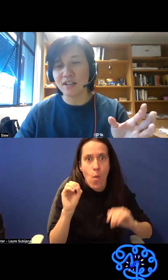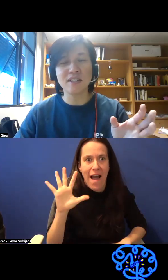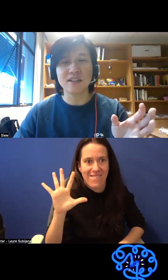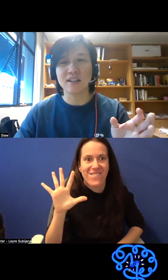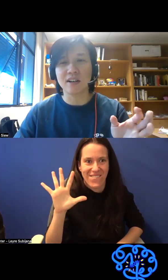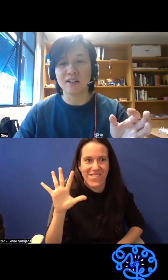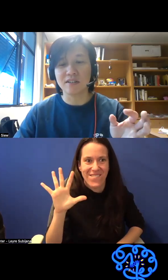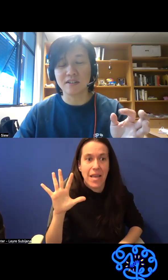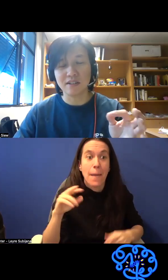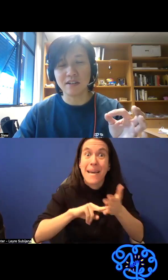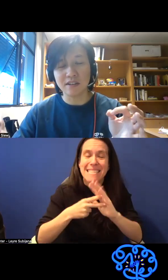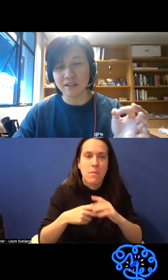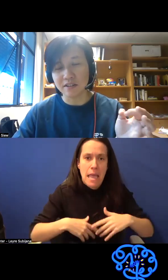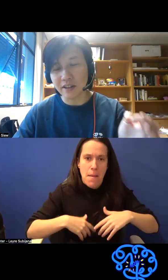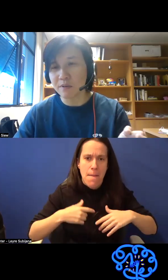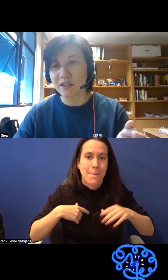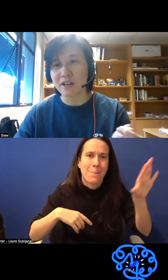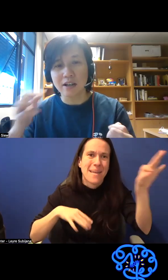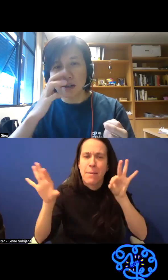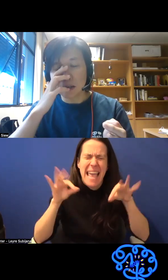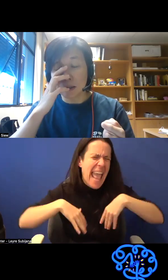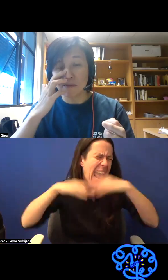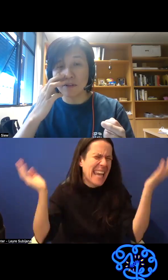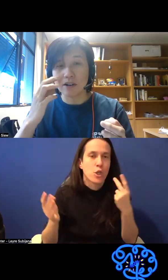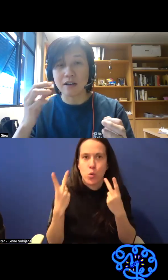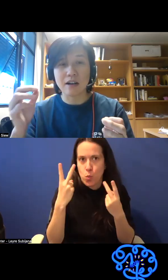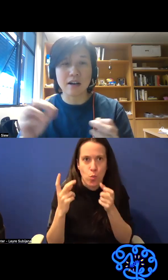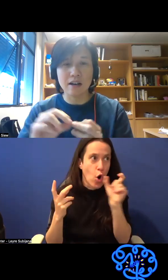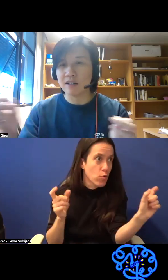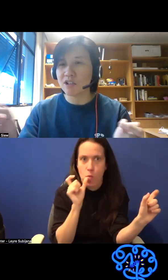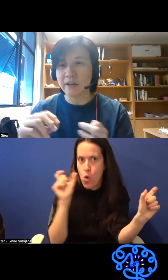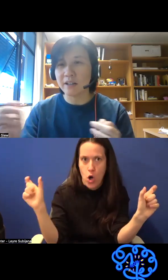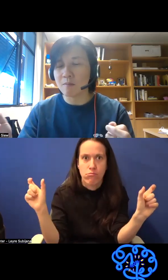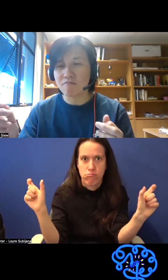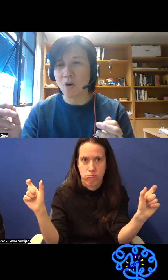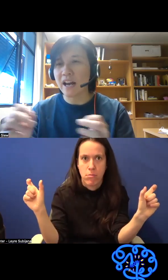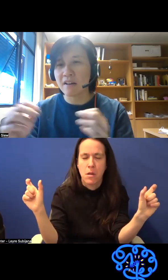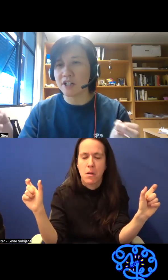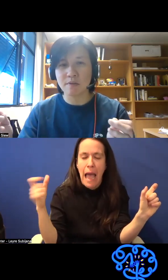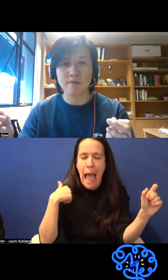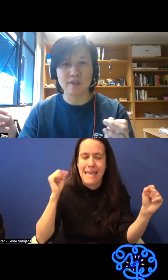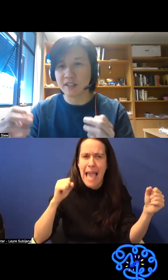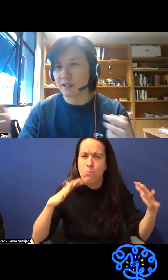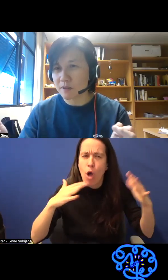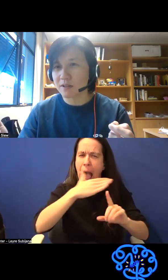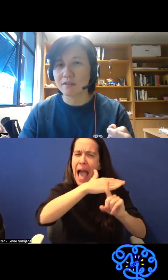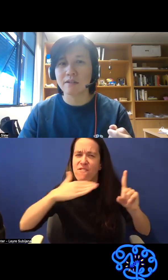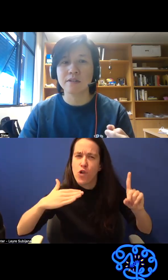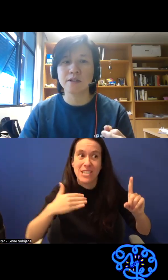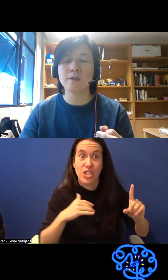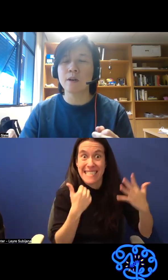words in the network, um, I can connect them on average with